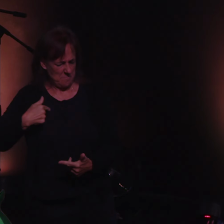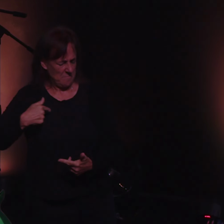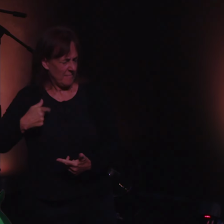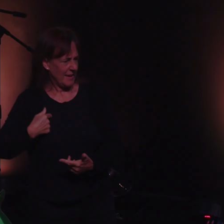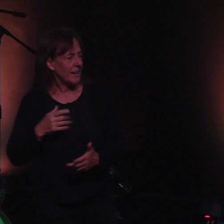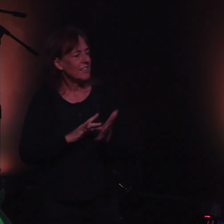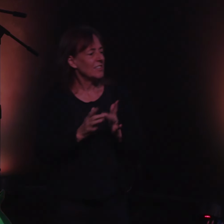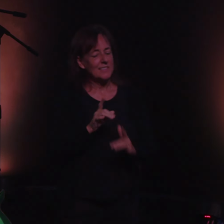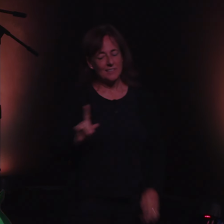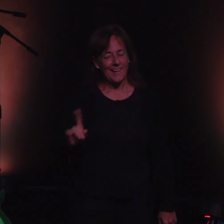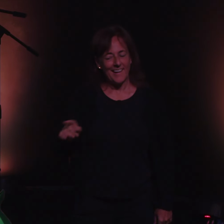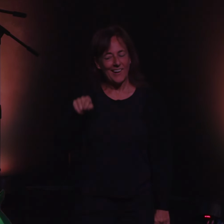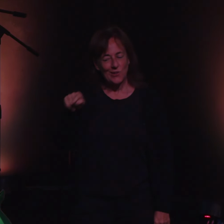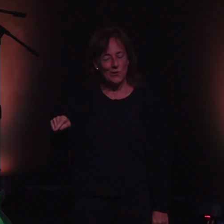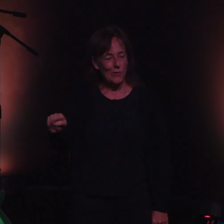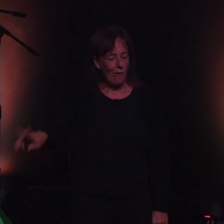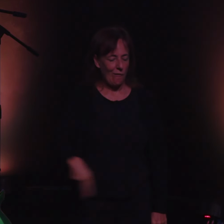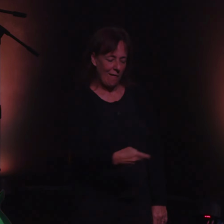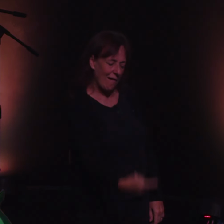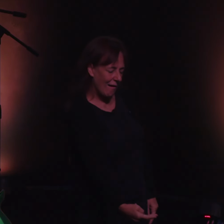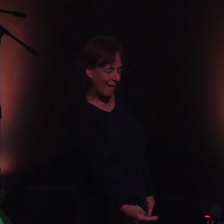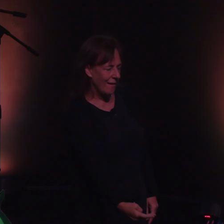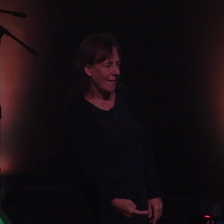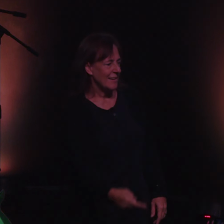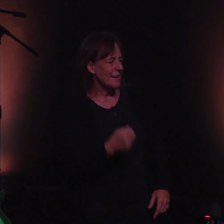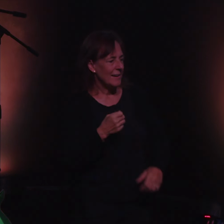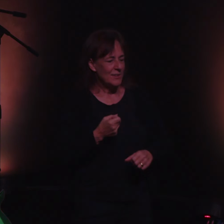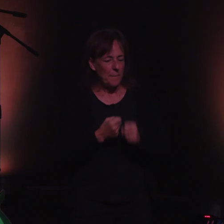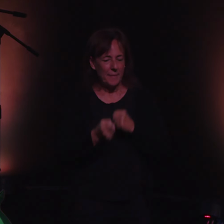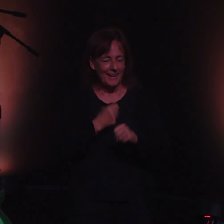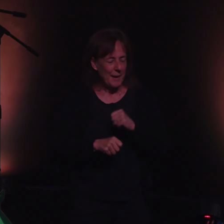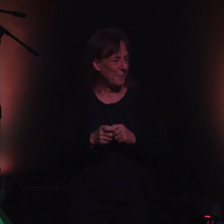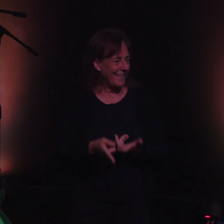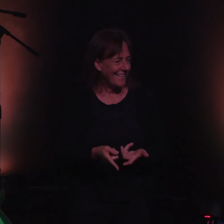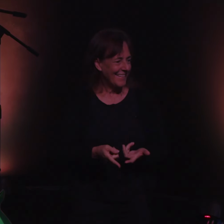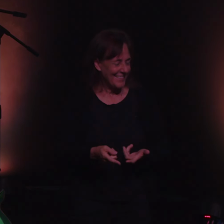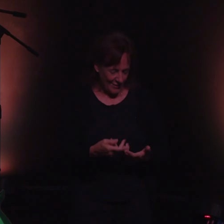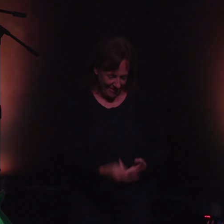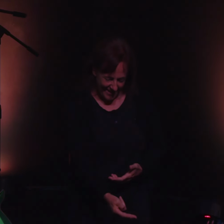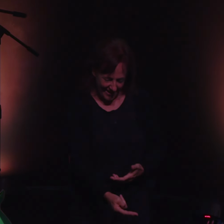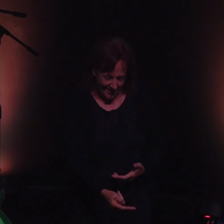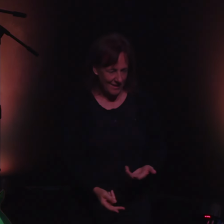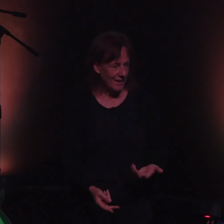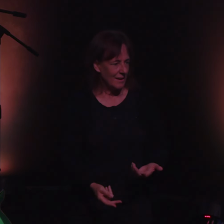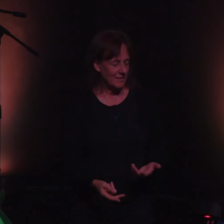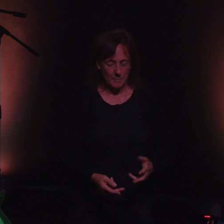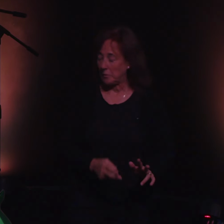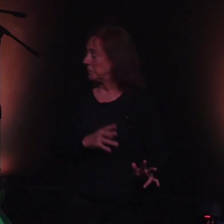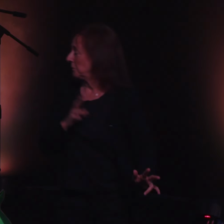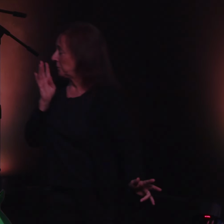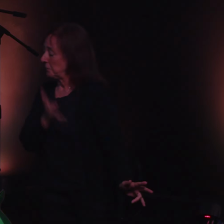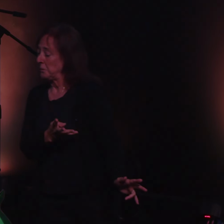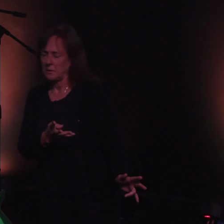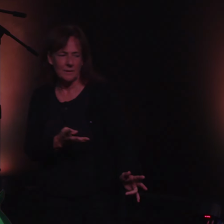and Jesus says, you're the guy on the street, beaten down. And so many of us, we walk around